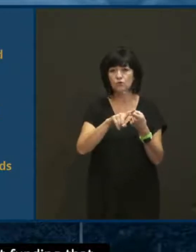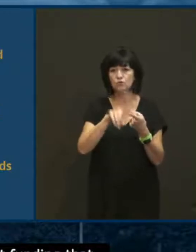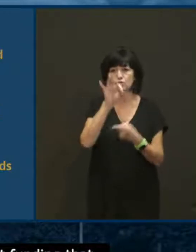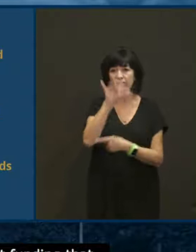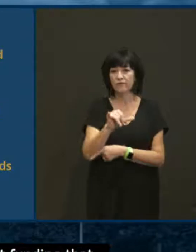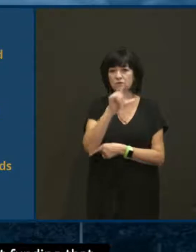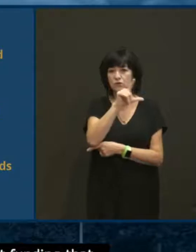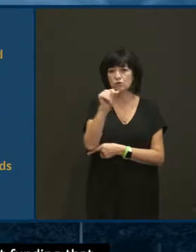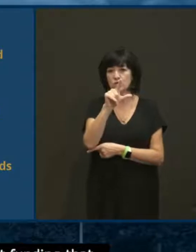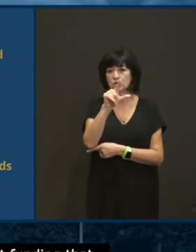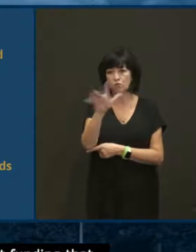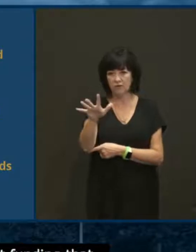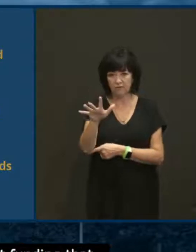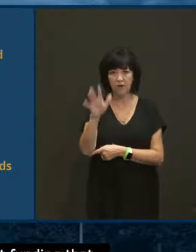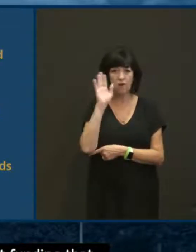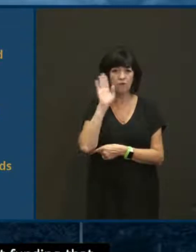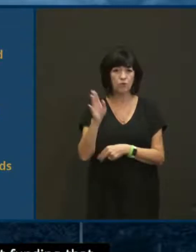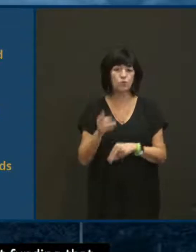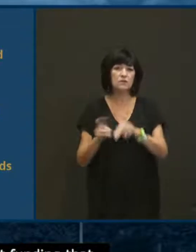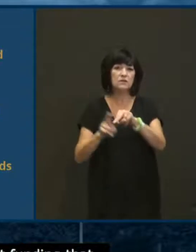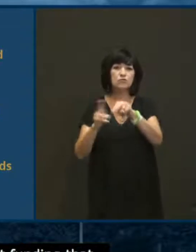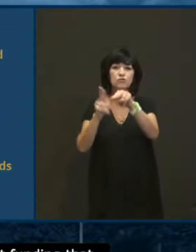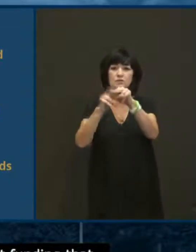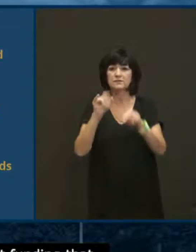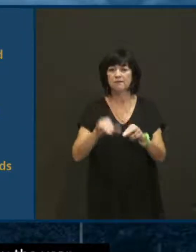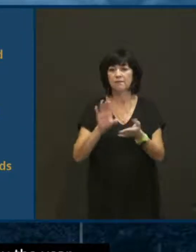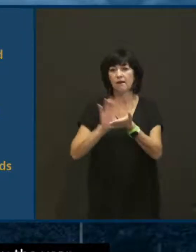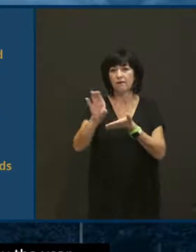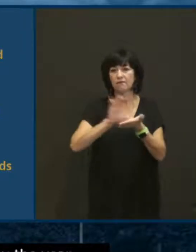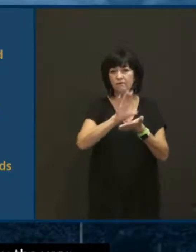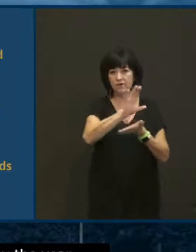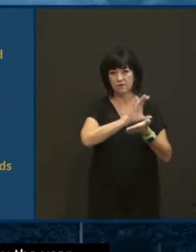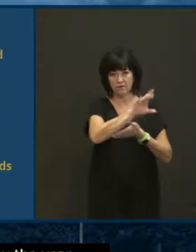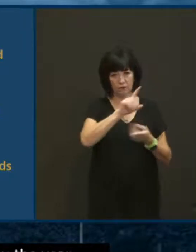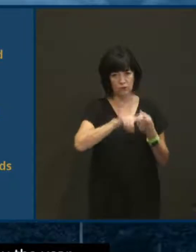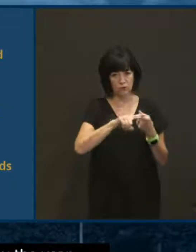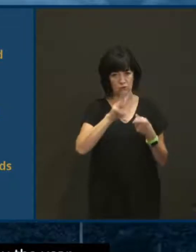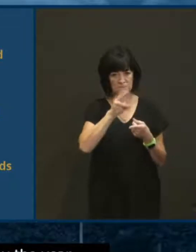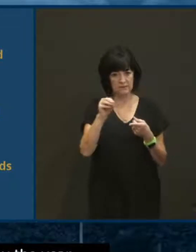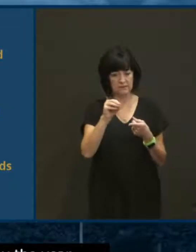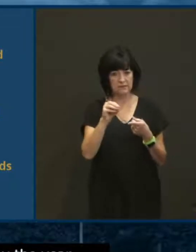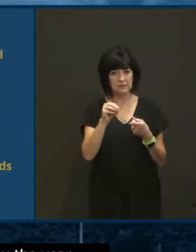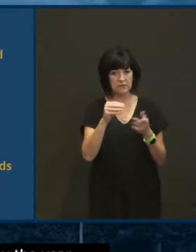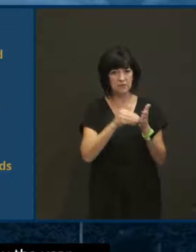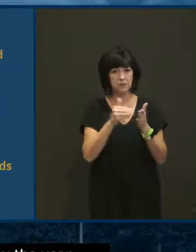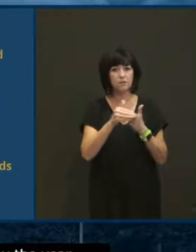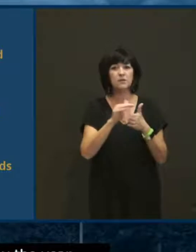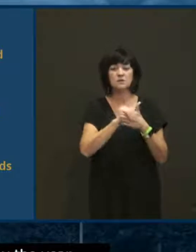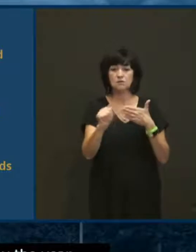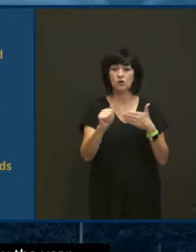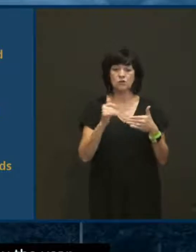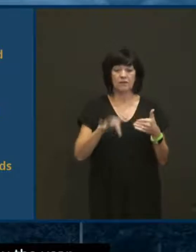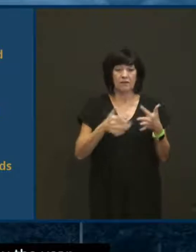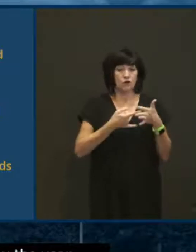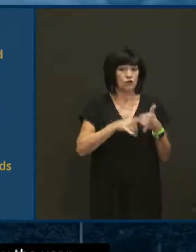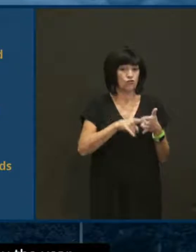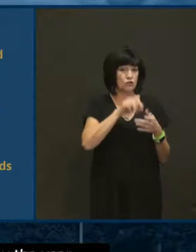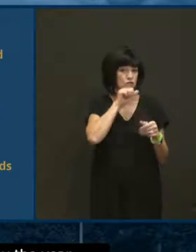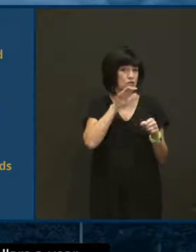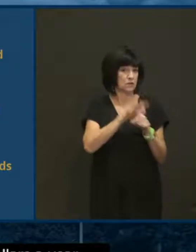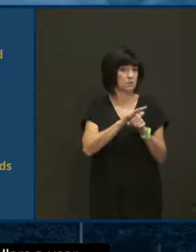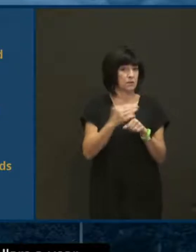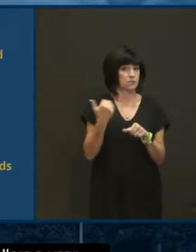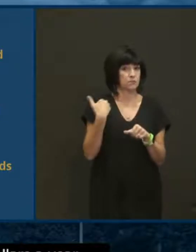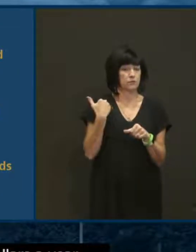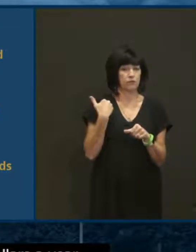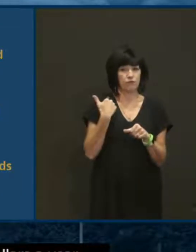2025, we will increase opportunity funding to $60 million a year. We did make an original commitment of a